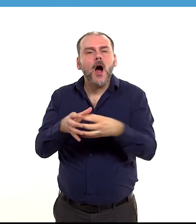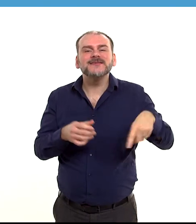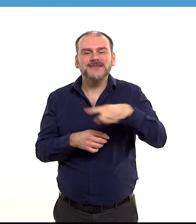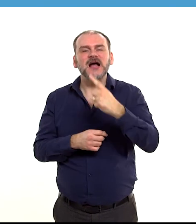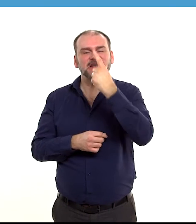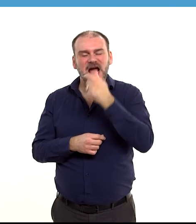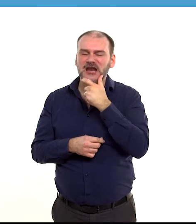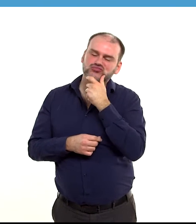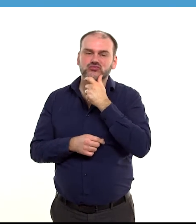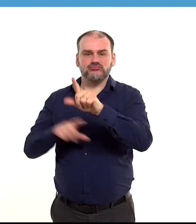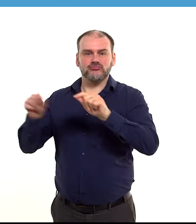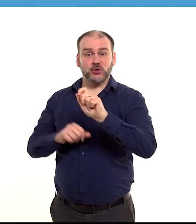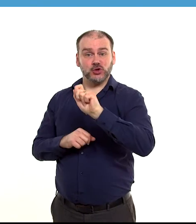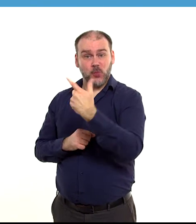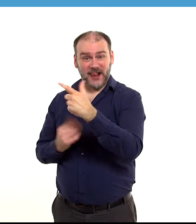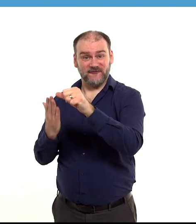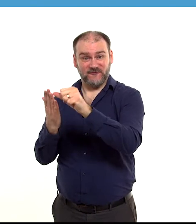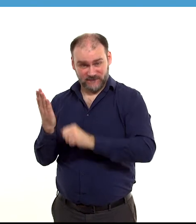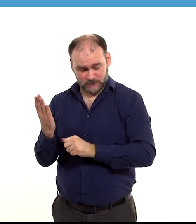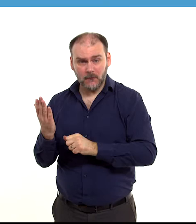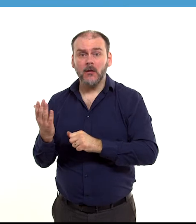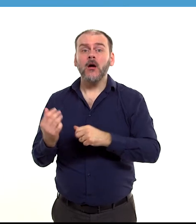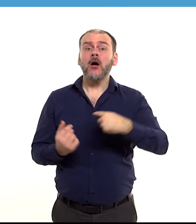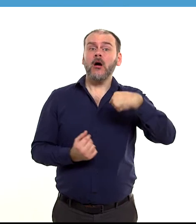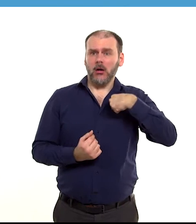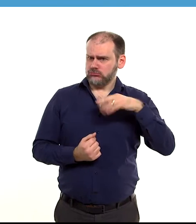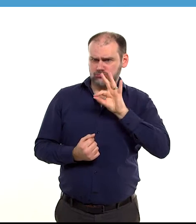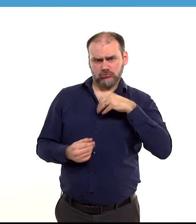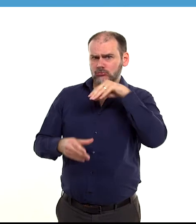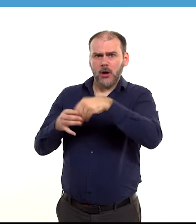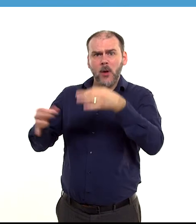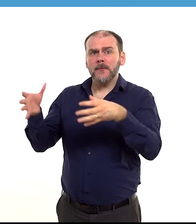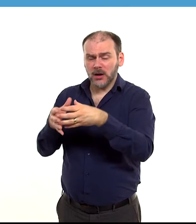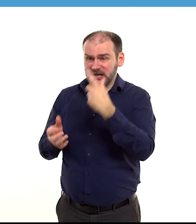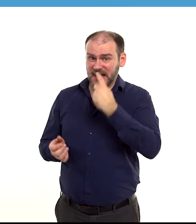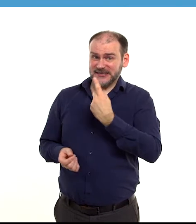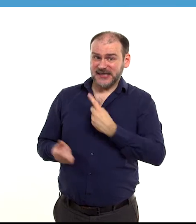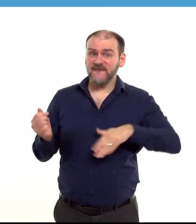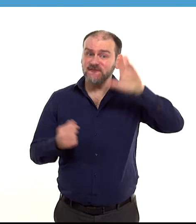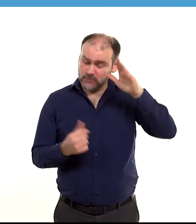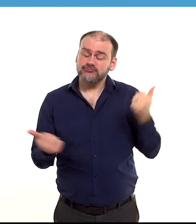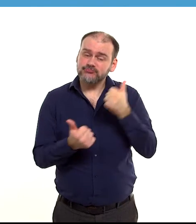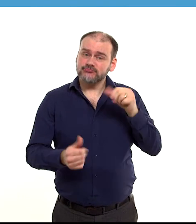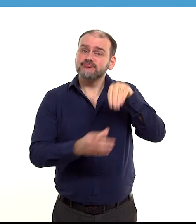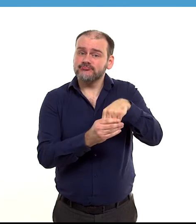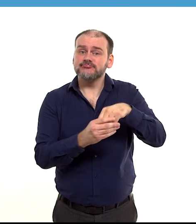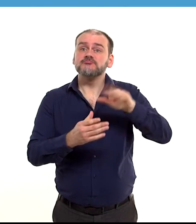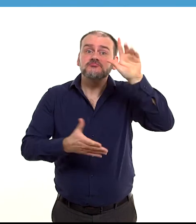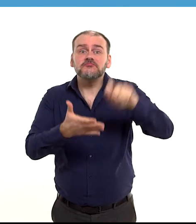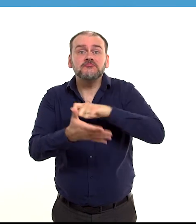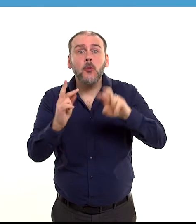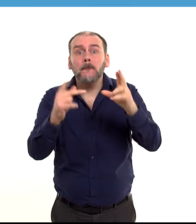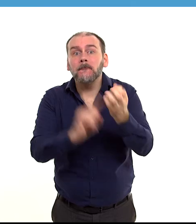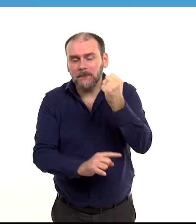4 Assembly members based on the total number of votes for that region and the number of constituency seats won. Other than the areas they serve, there is